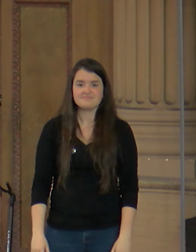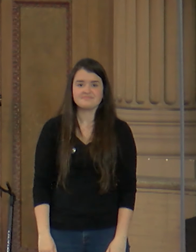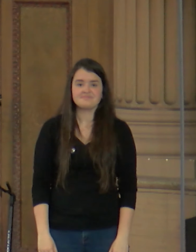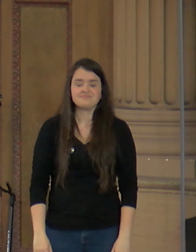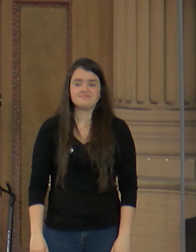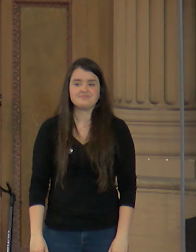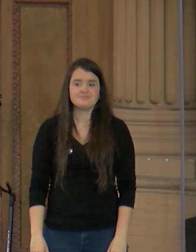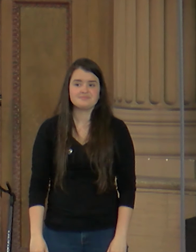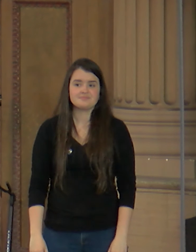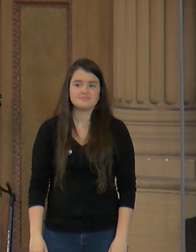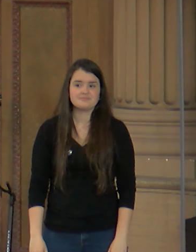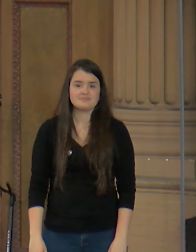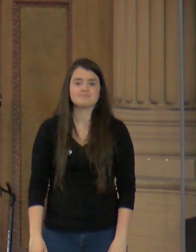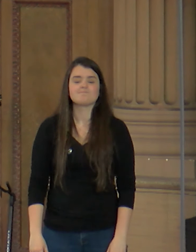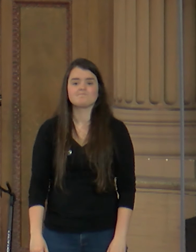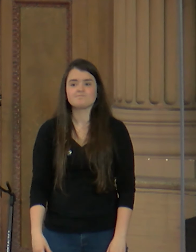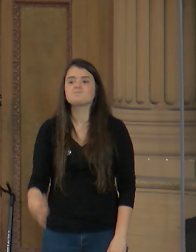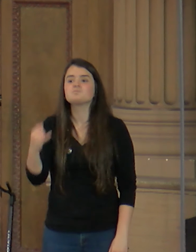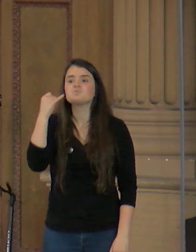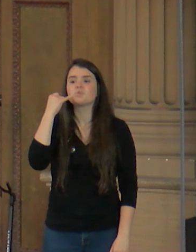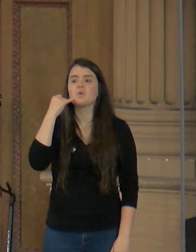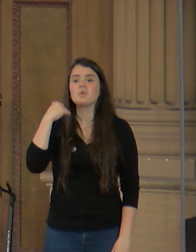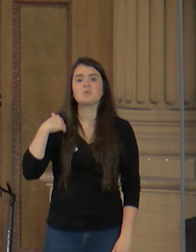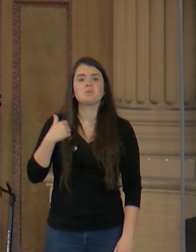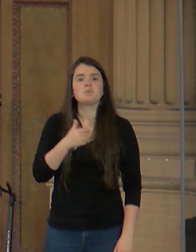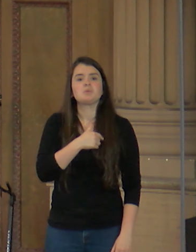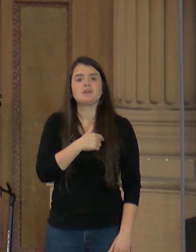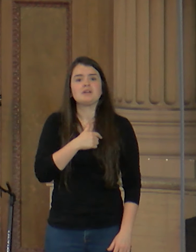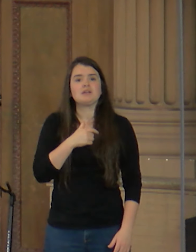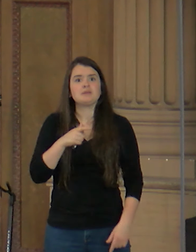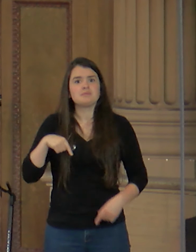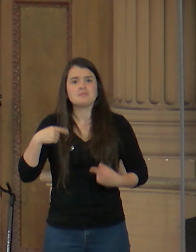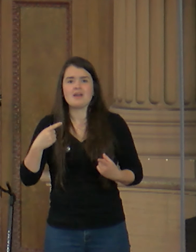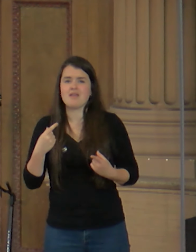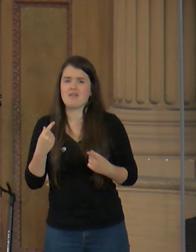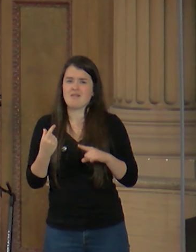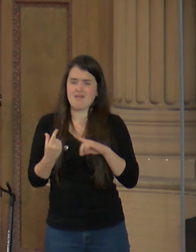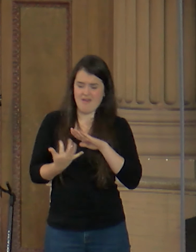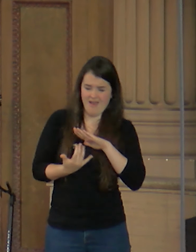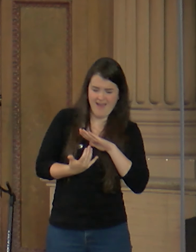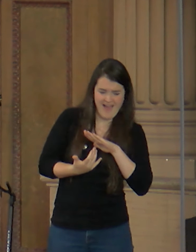And so if today we will bring him our raging, untamable hearts,